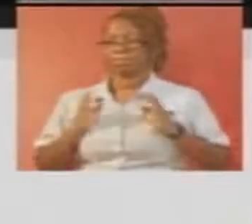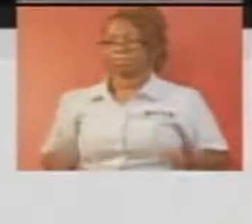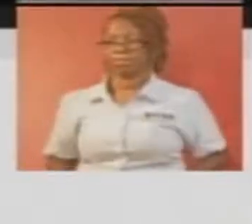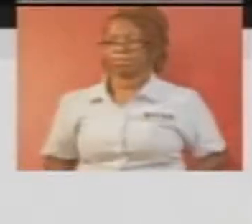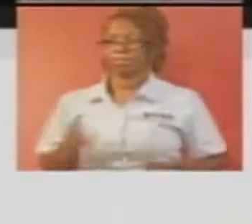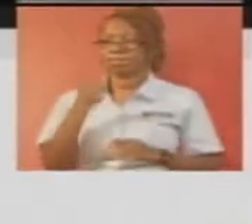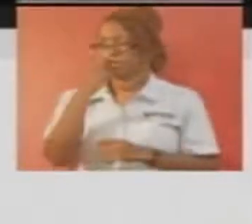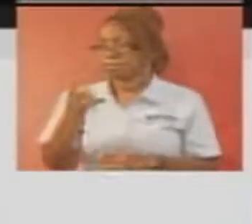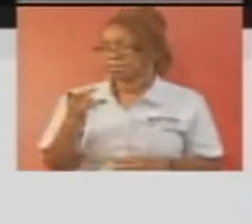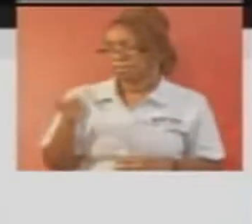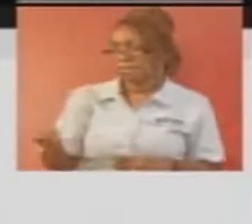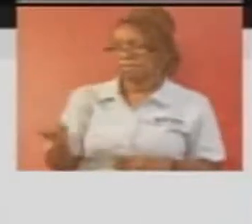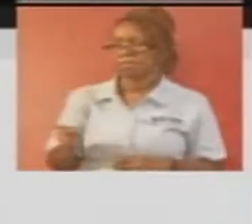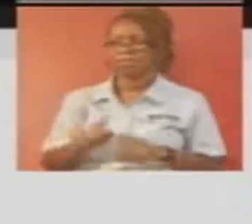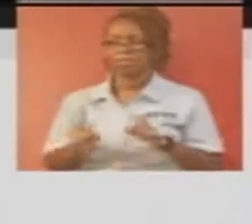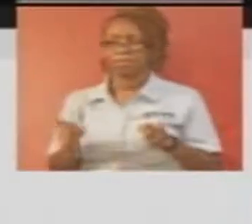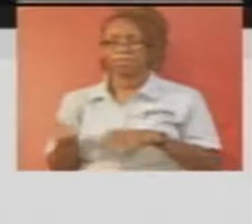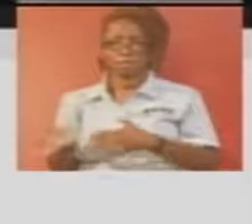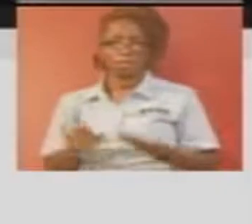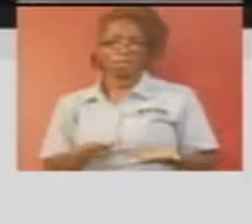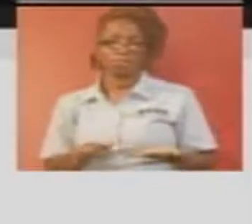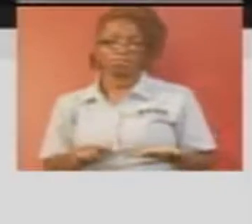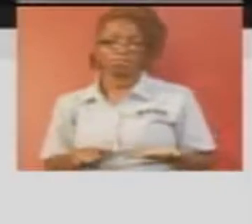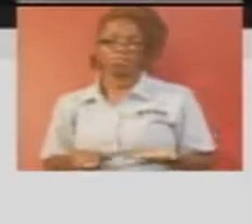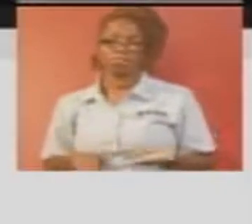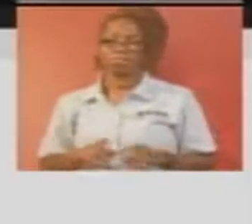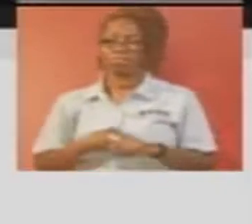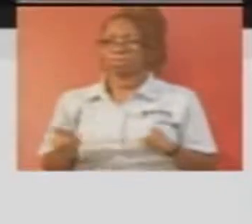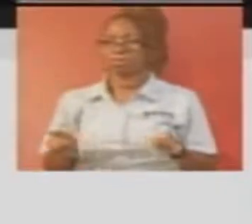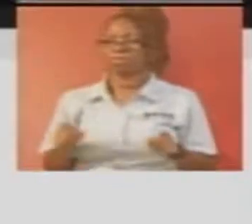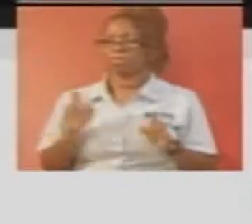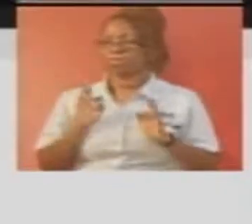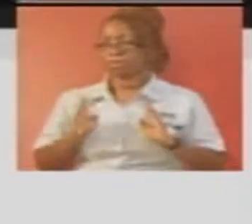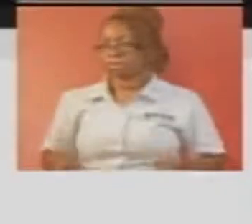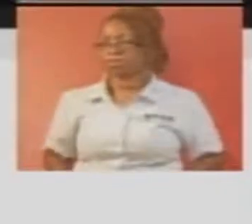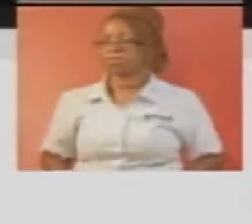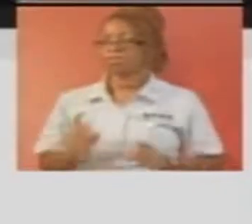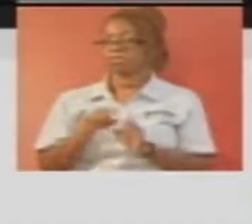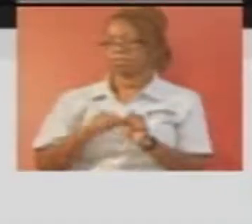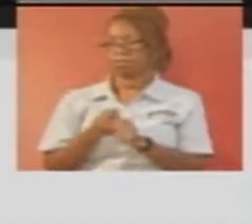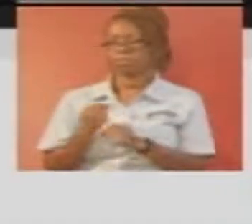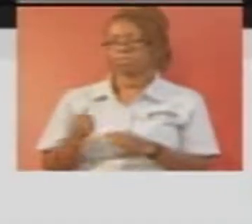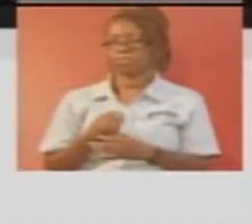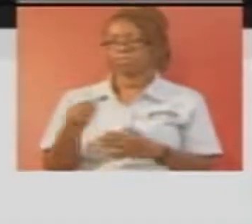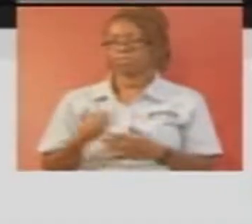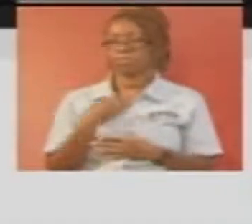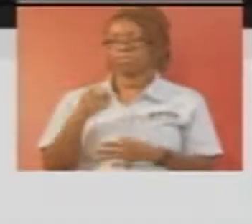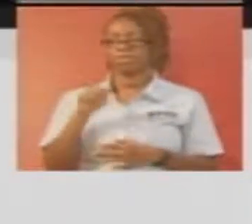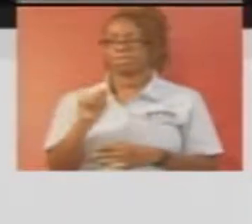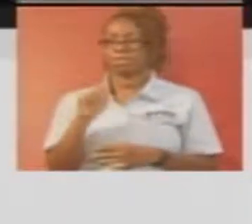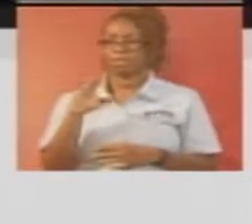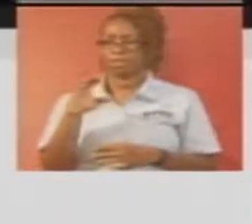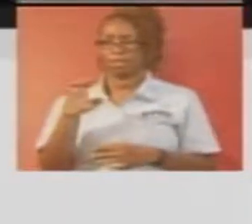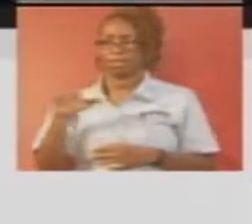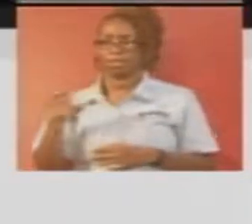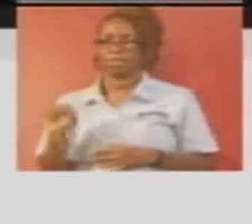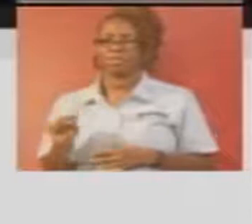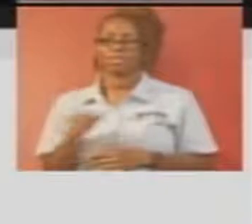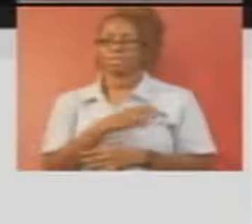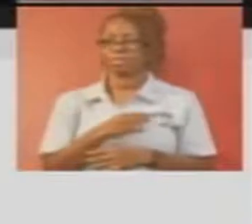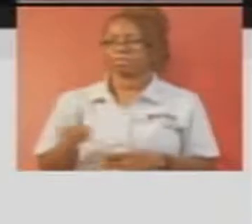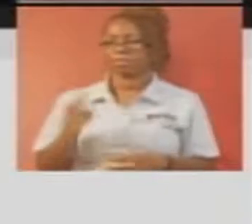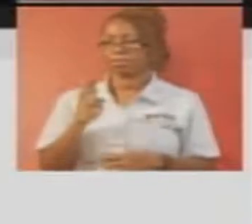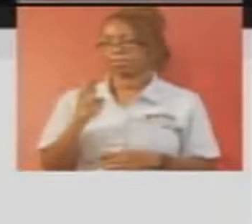to your target virus. An example of such a vaccine is most of the influenza vaccines are like this, and the injected version of the